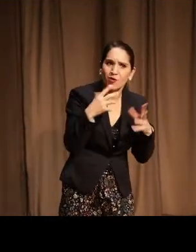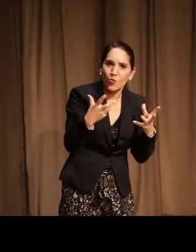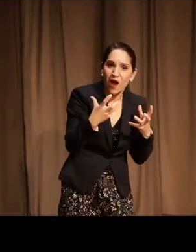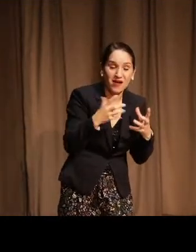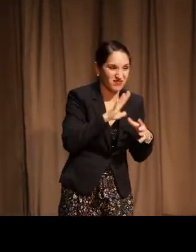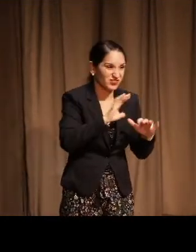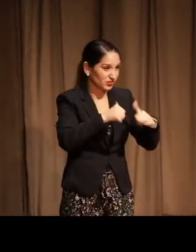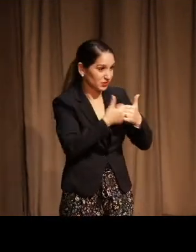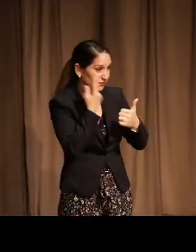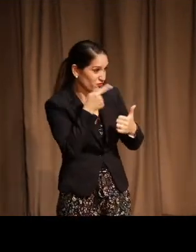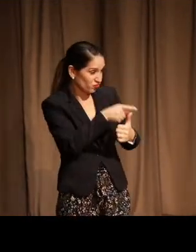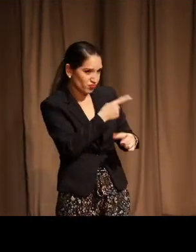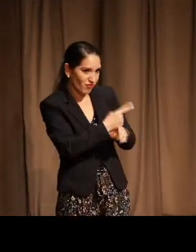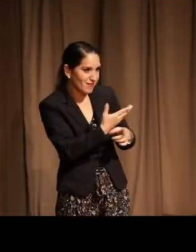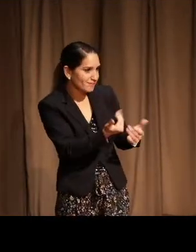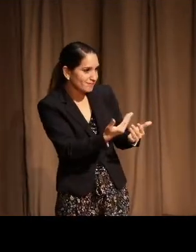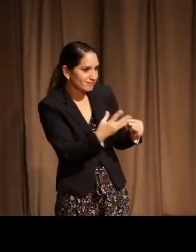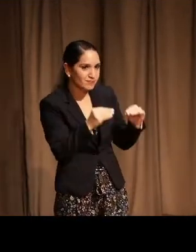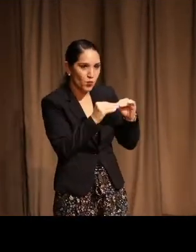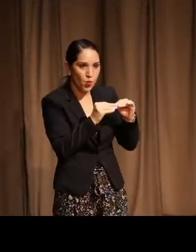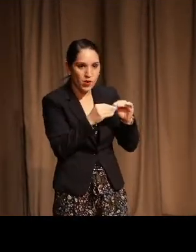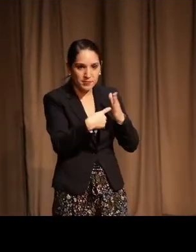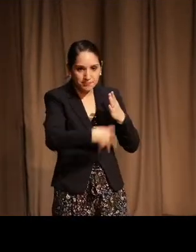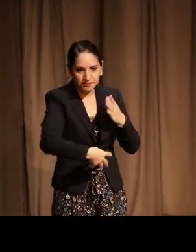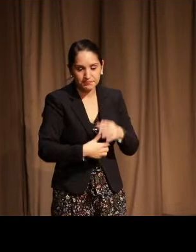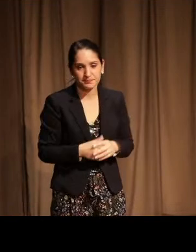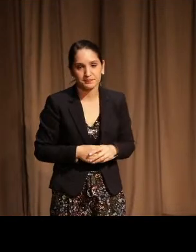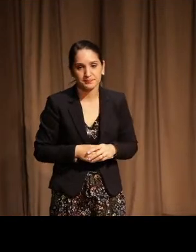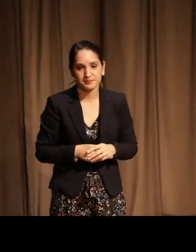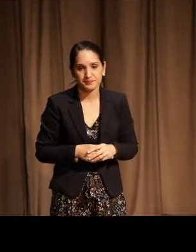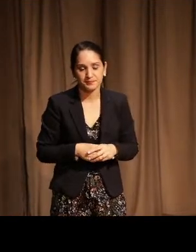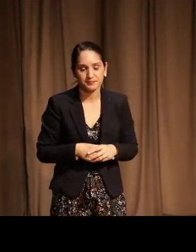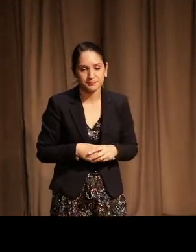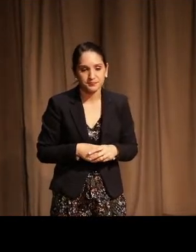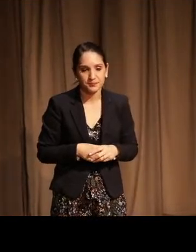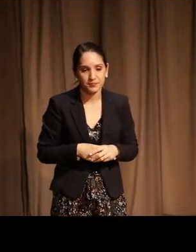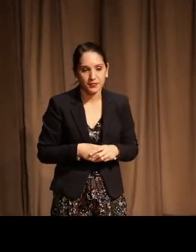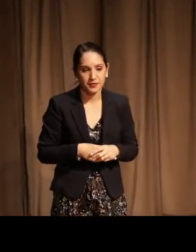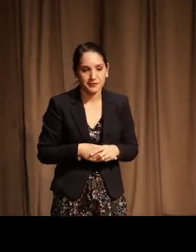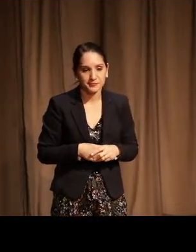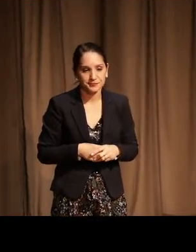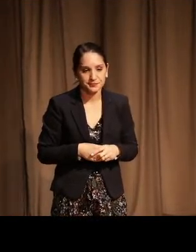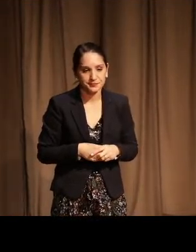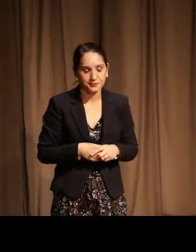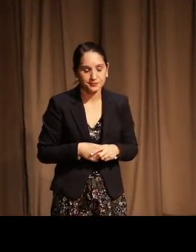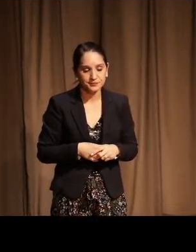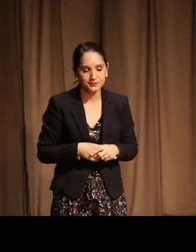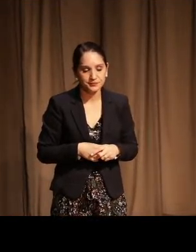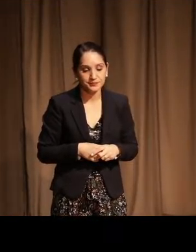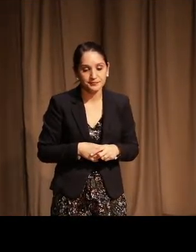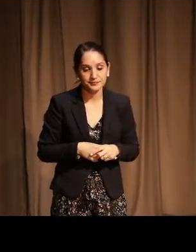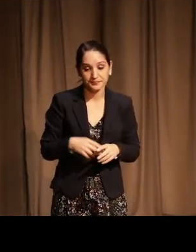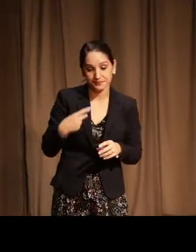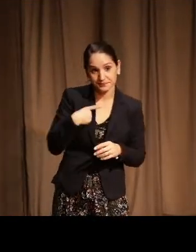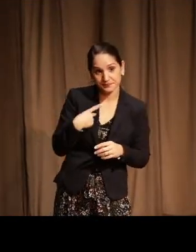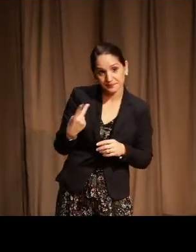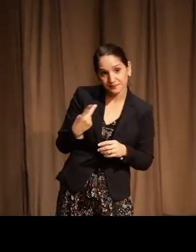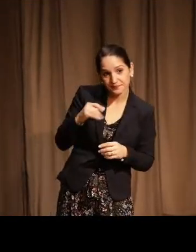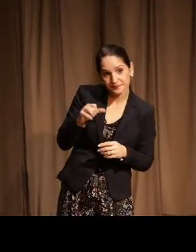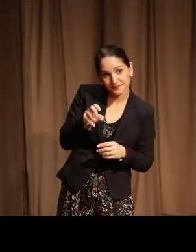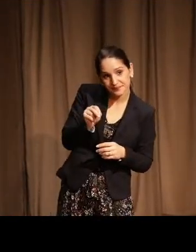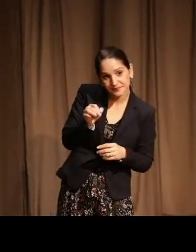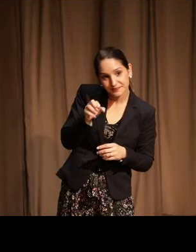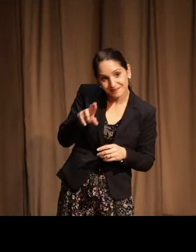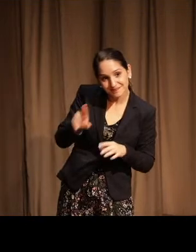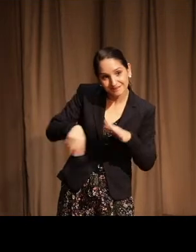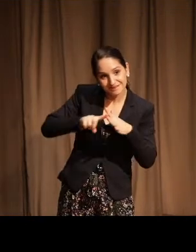space. So talk to us a little bit about that. So me and Jennifer started talking